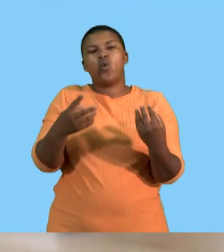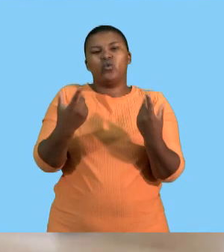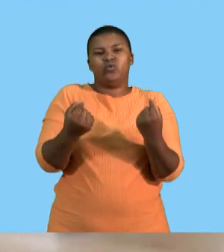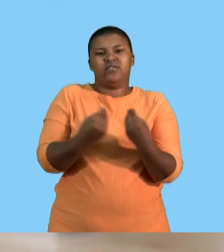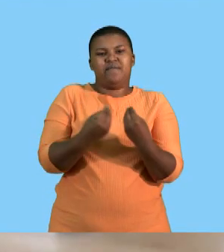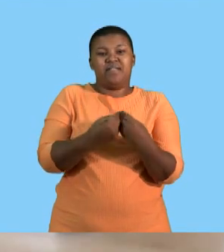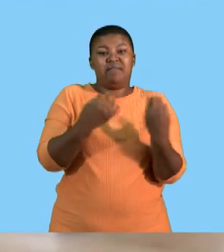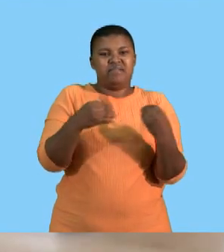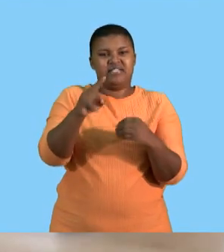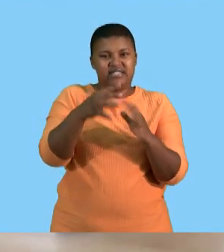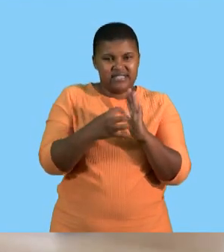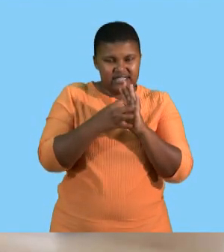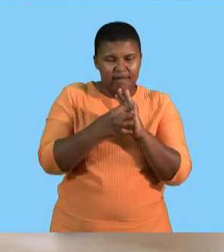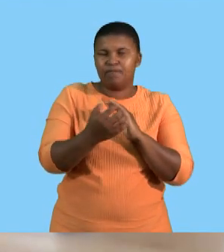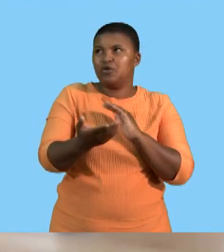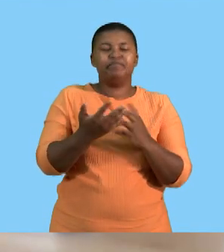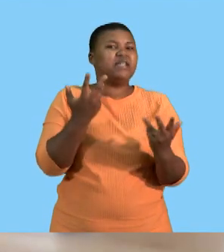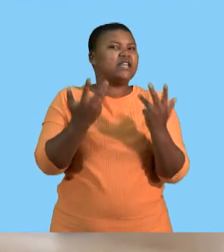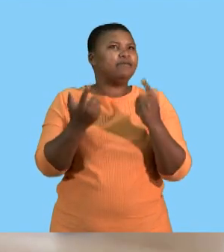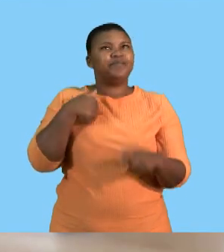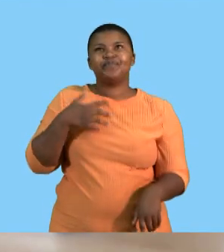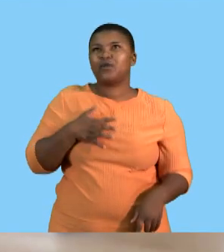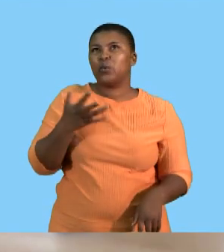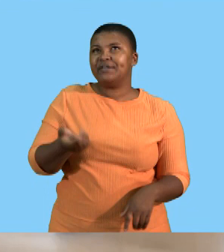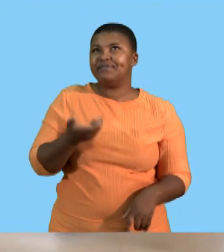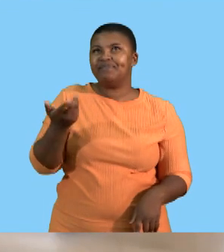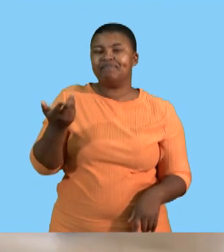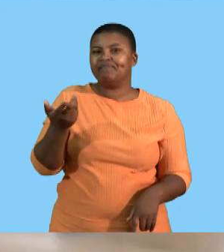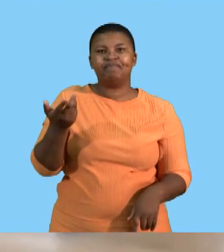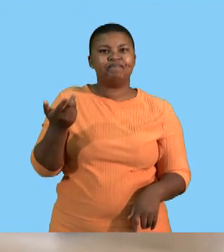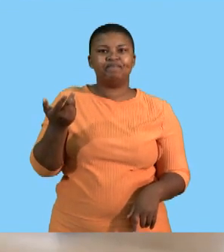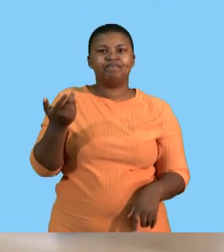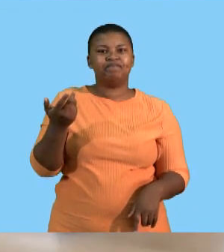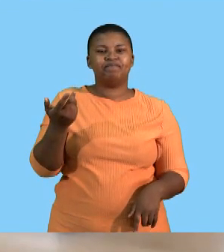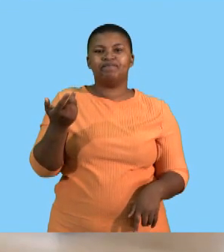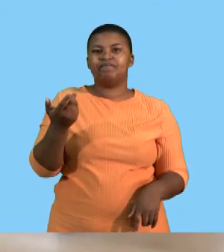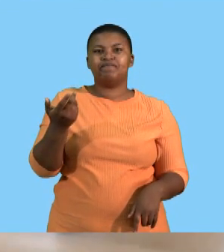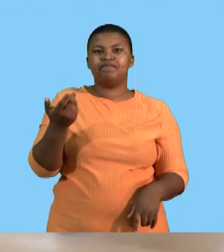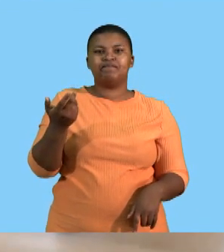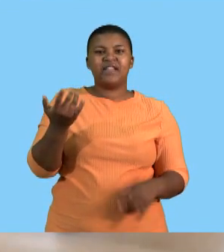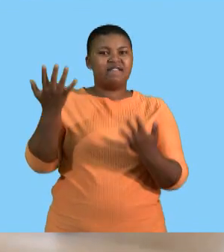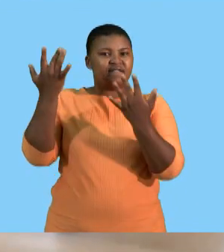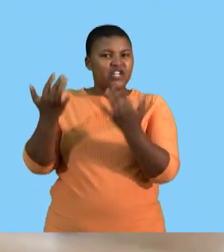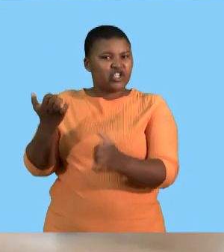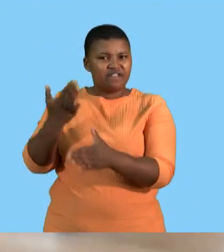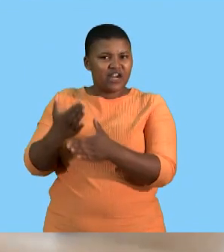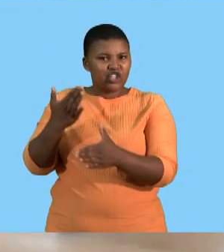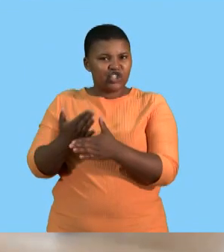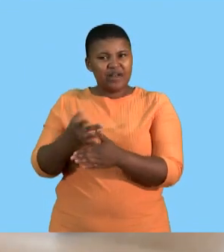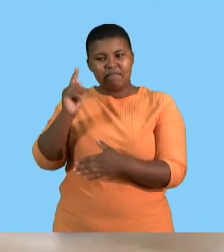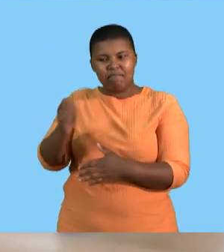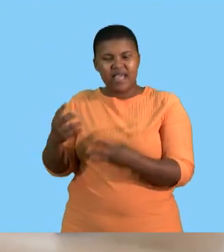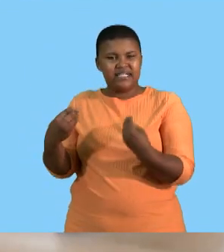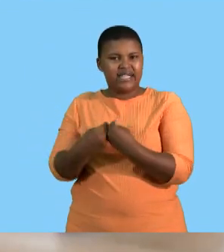it can be anything, any steps that must be conducted for us to do something in the business. So for example, if